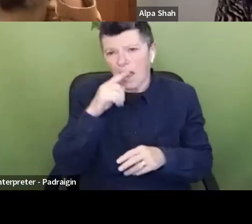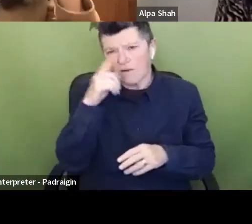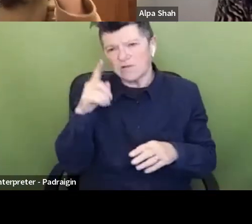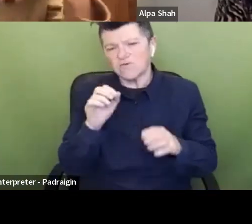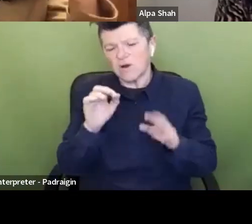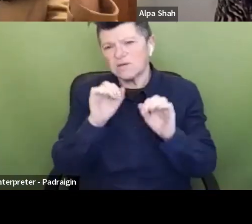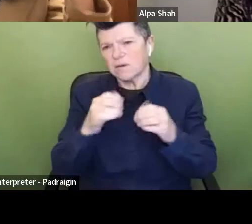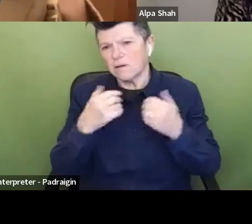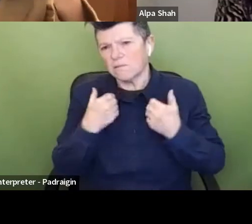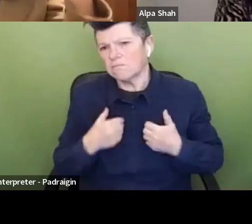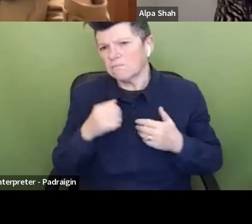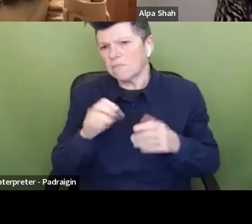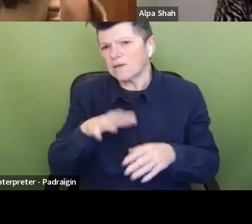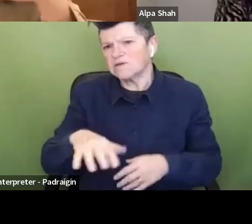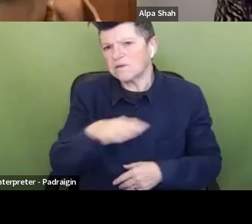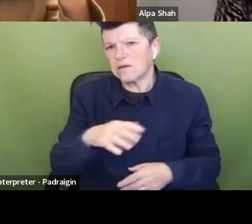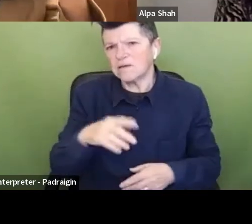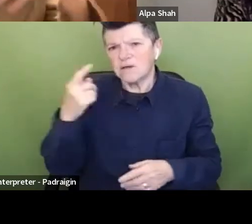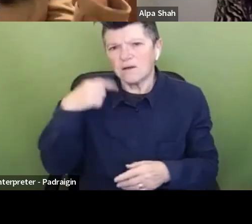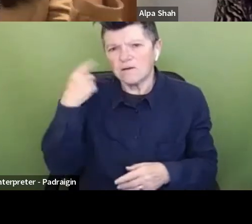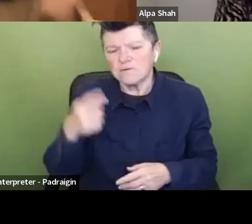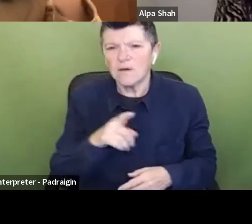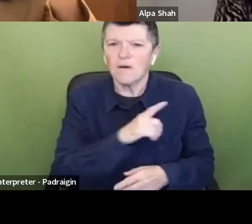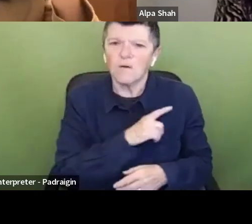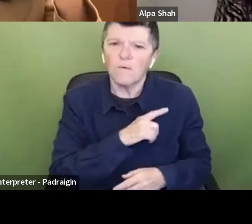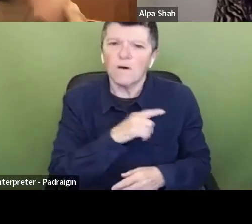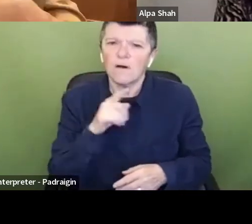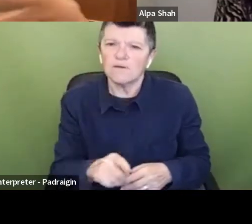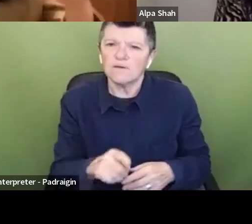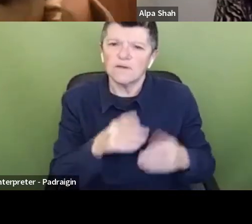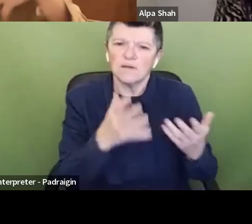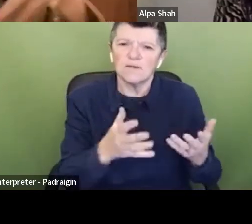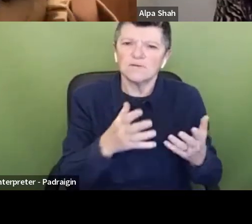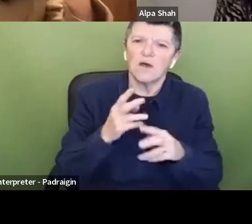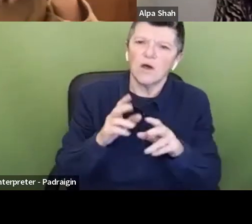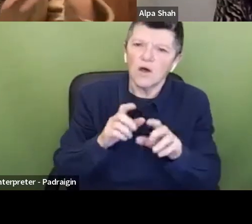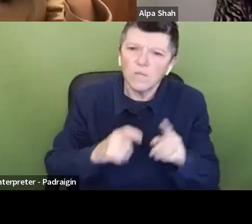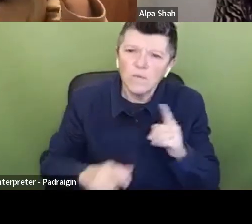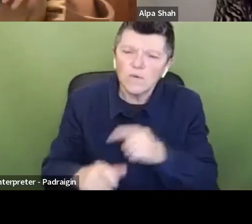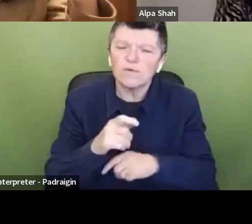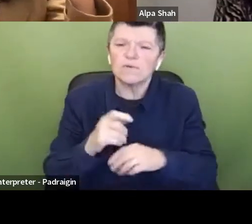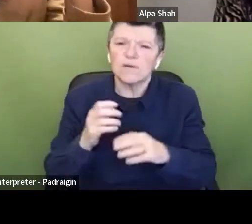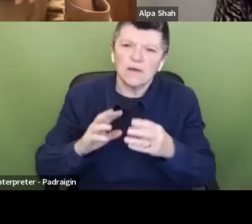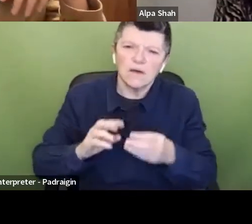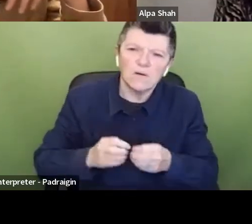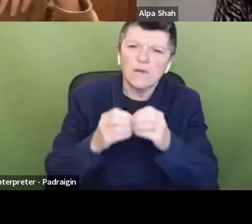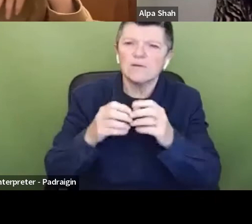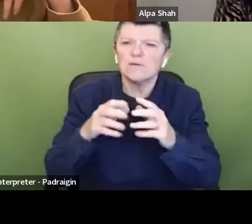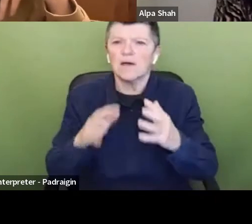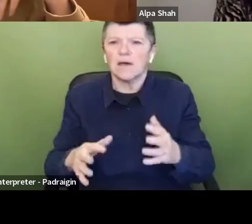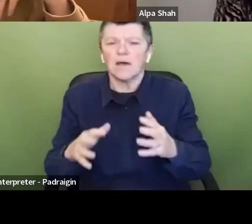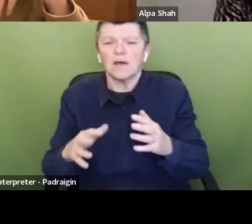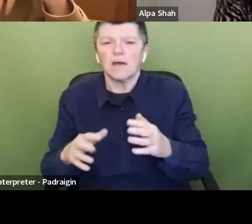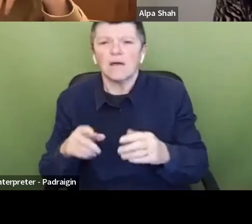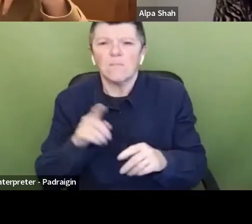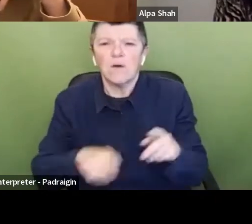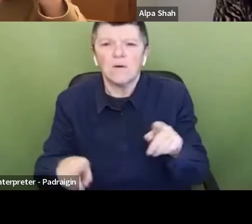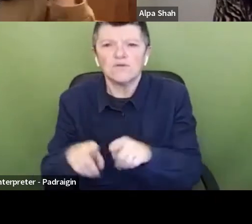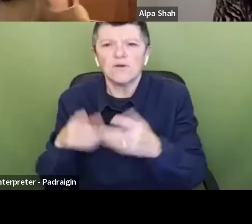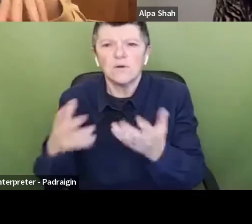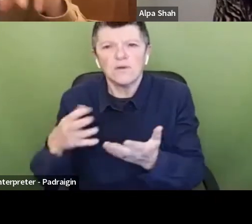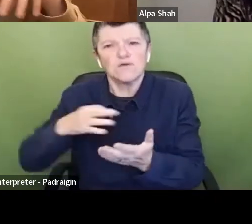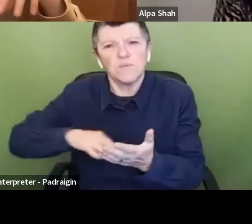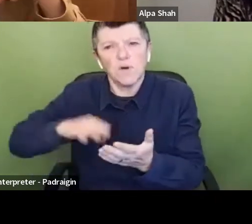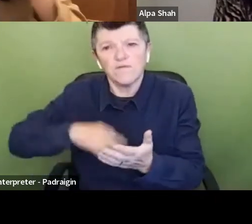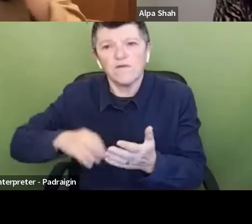how, while there is this kind of facade of community building and community custodianship, there is still this drawing of profit of empty home ownership. And this is something